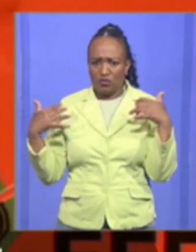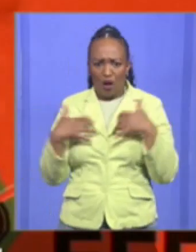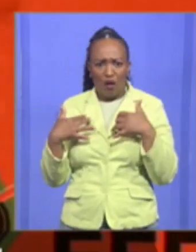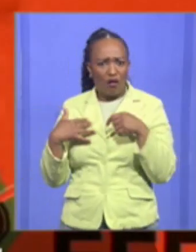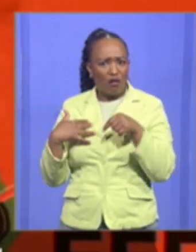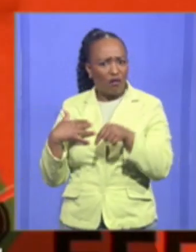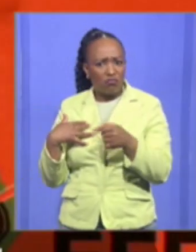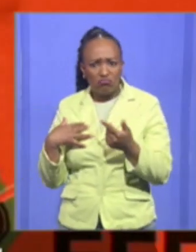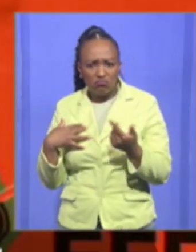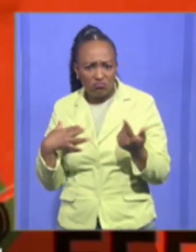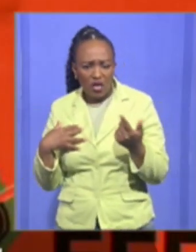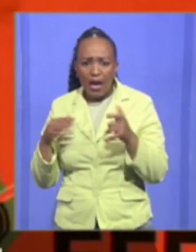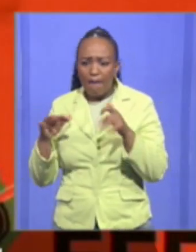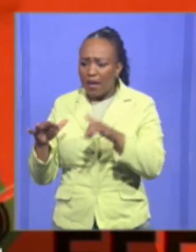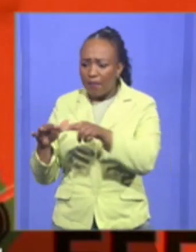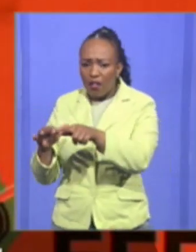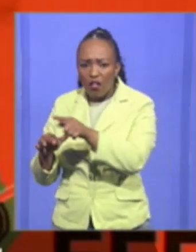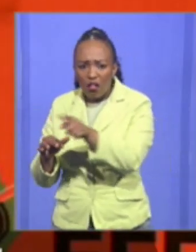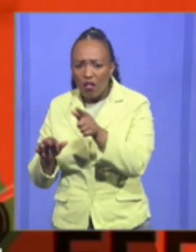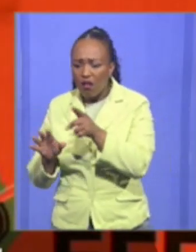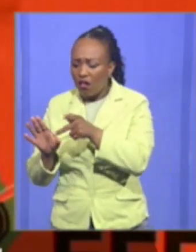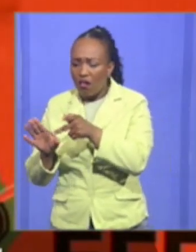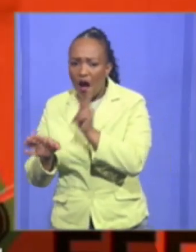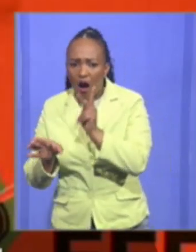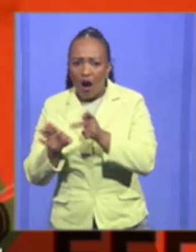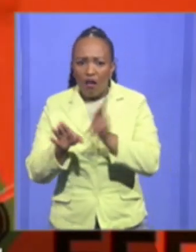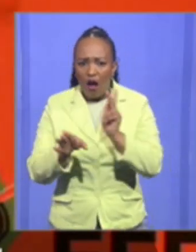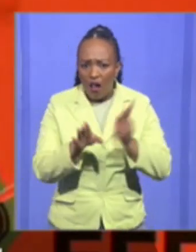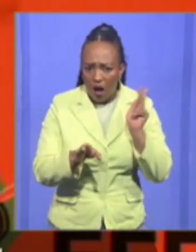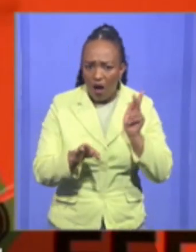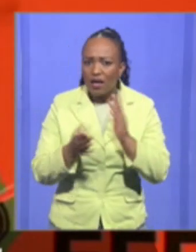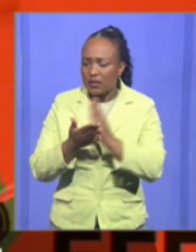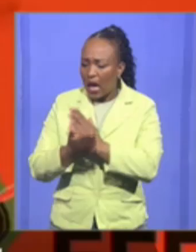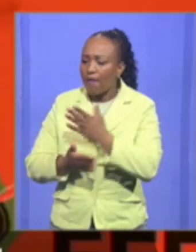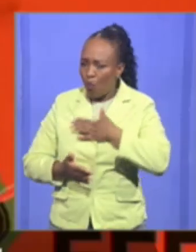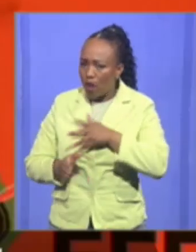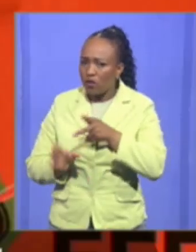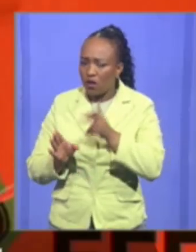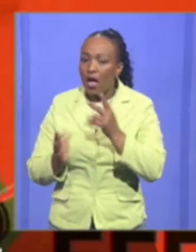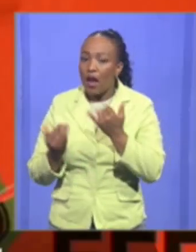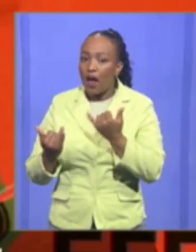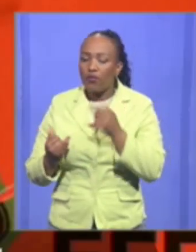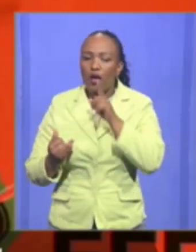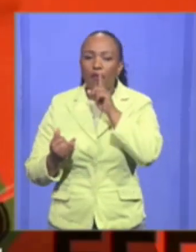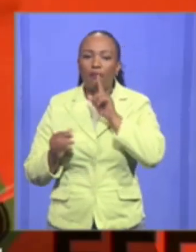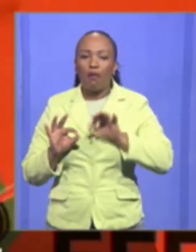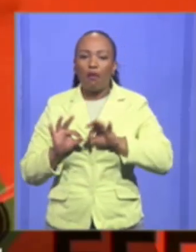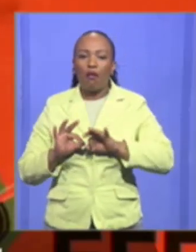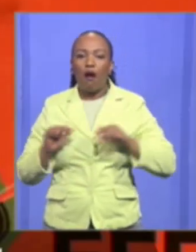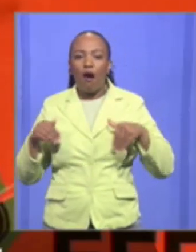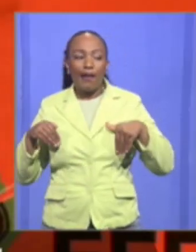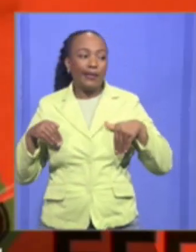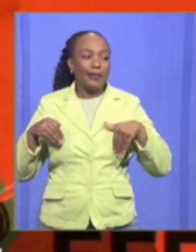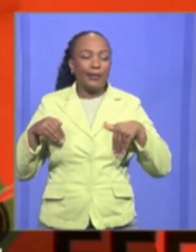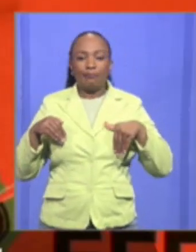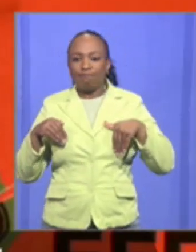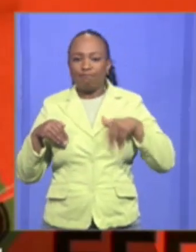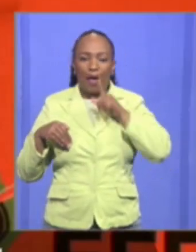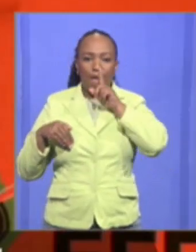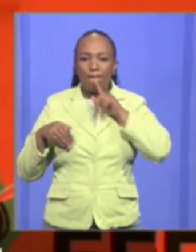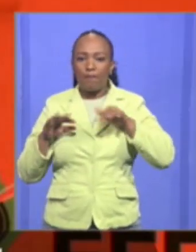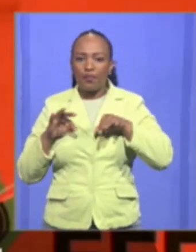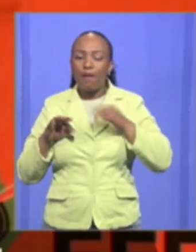these people who left and who are now willing to leave and who are silent as we speak now are the ones who are saying we